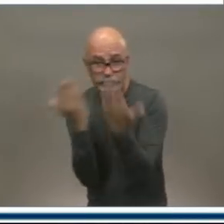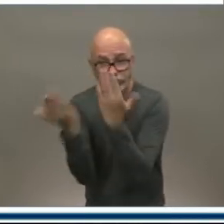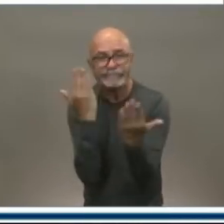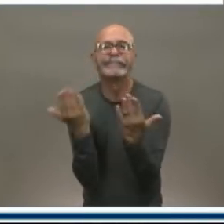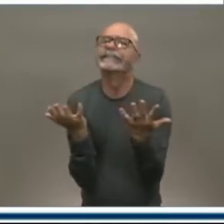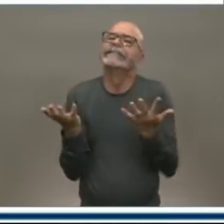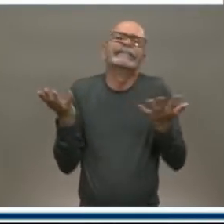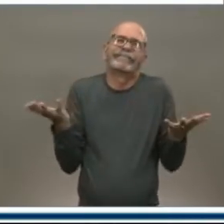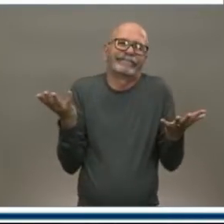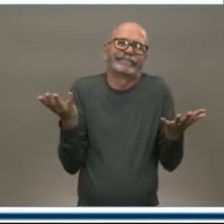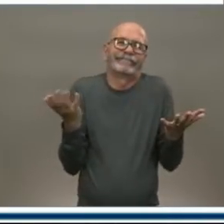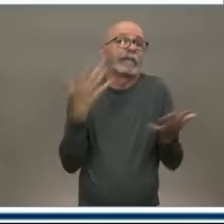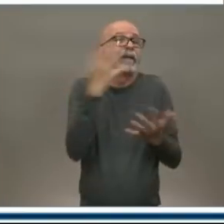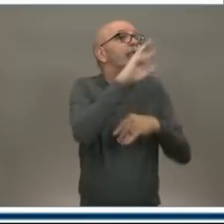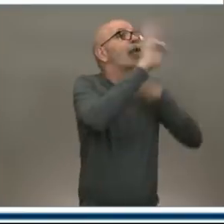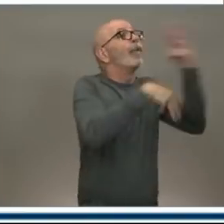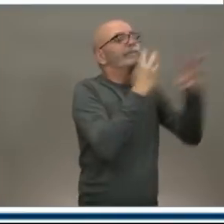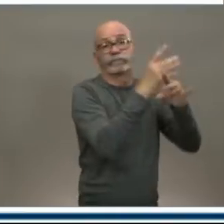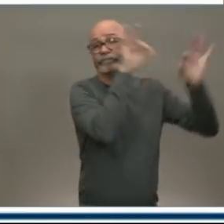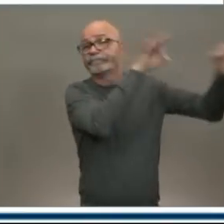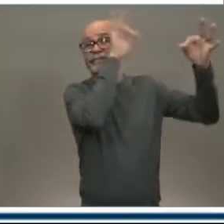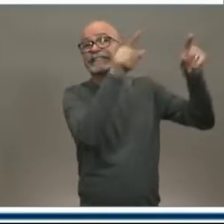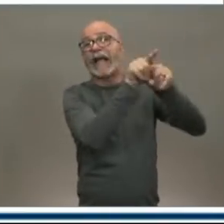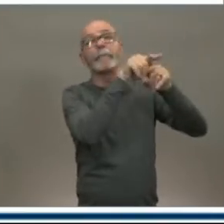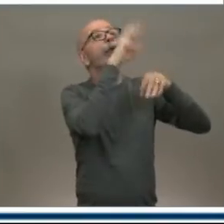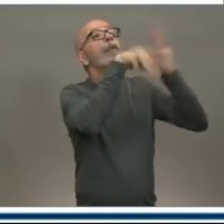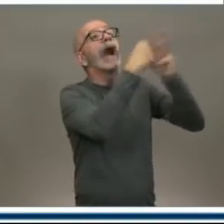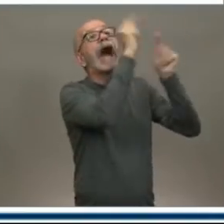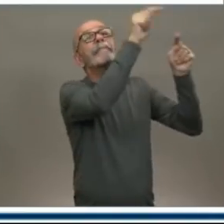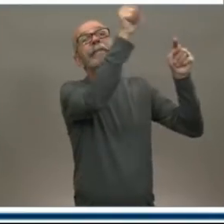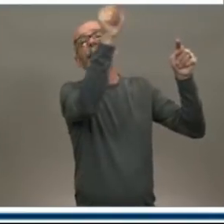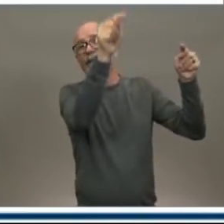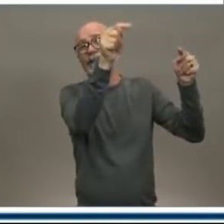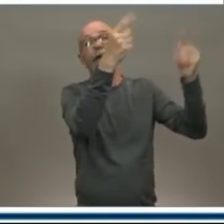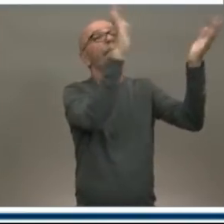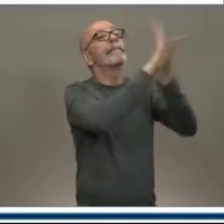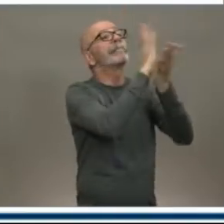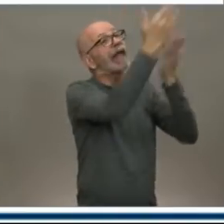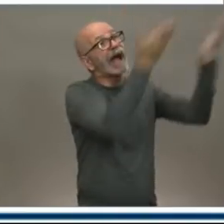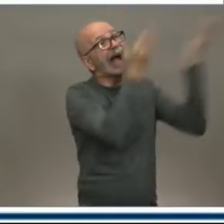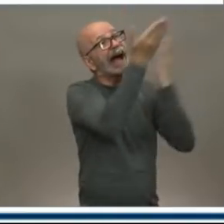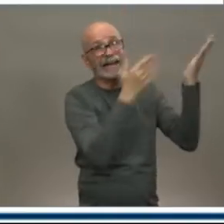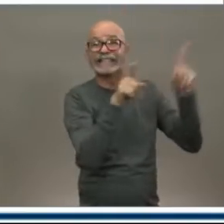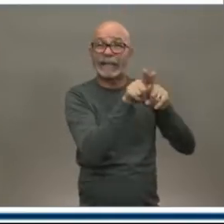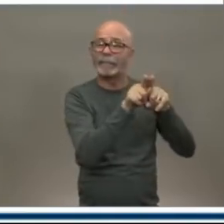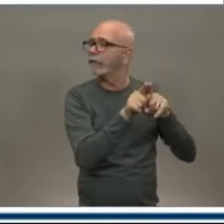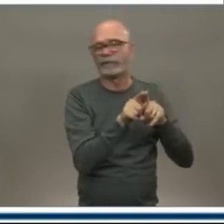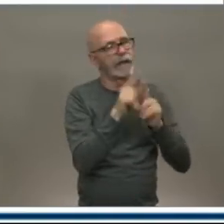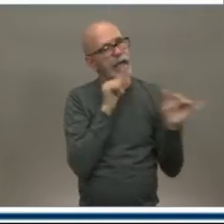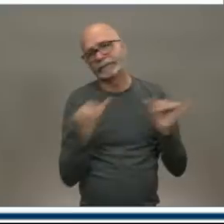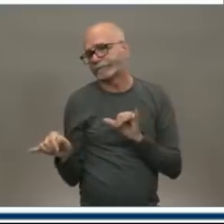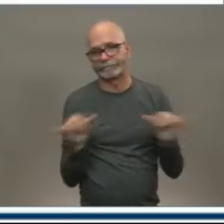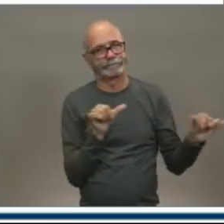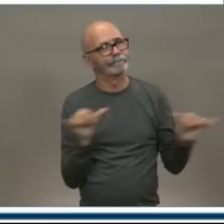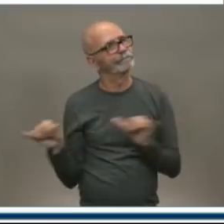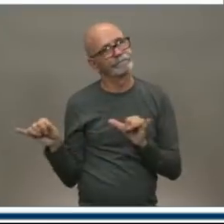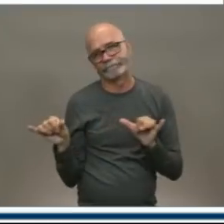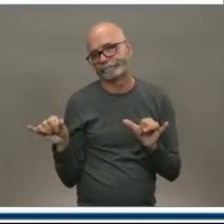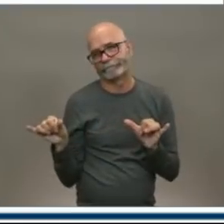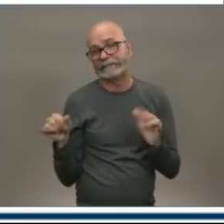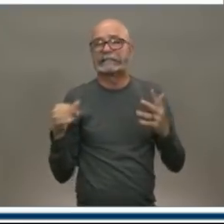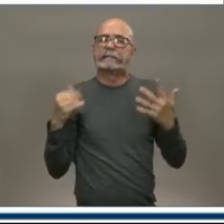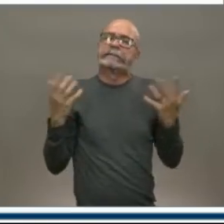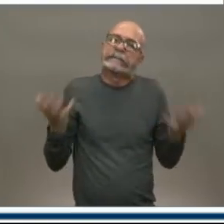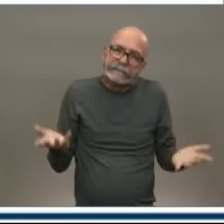don't always perform as the manufacturer would suggest they perform on their optimal type data. The